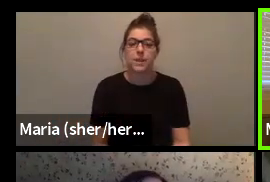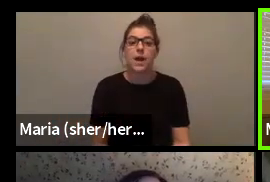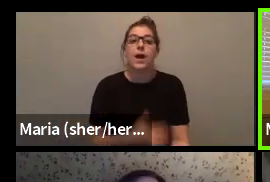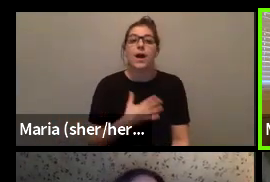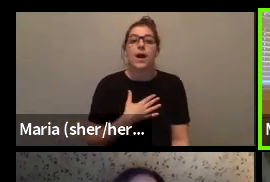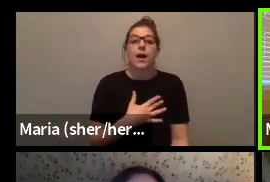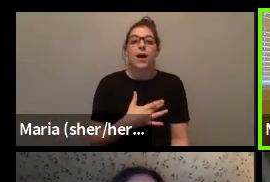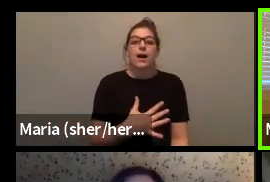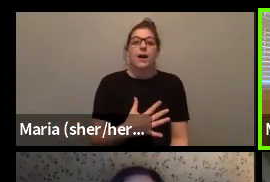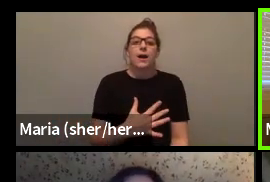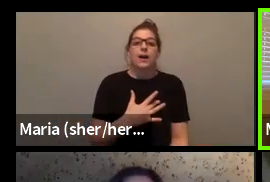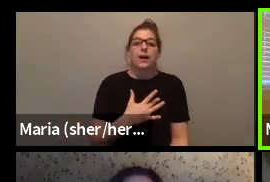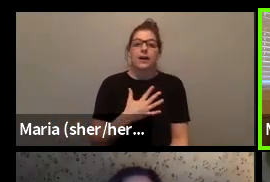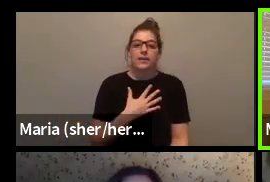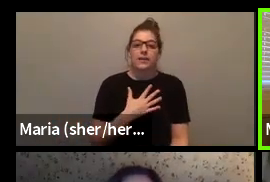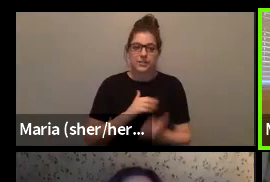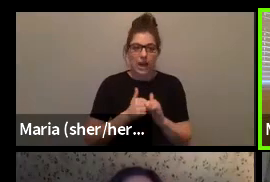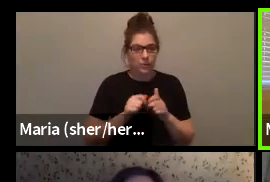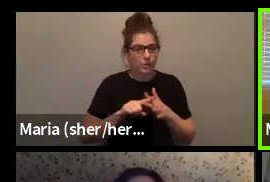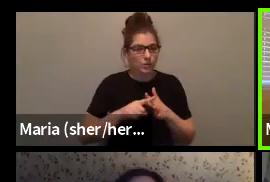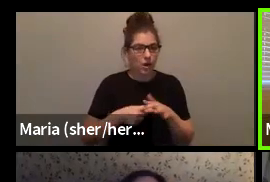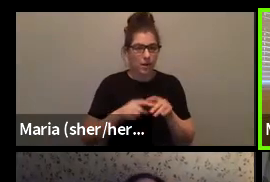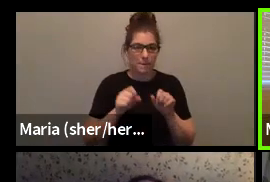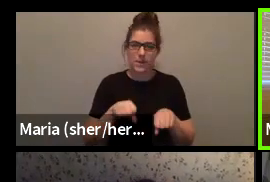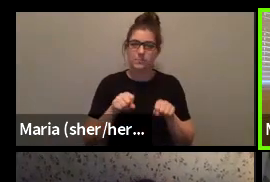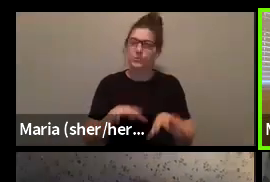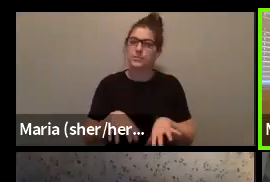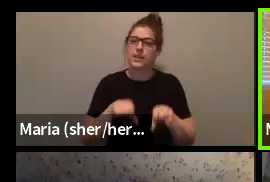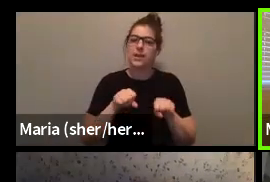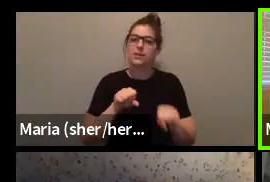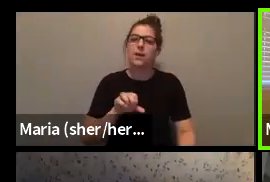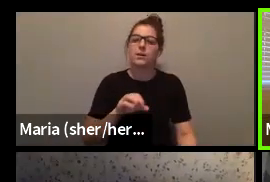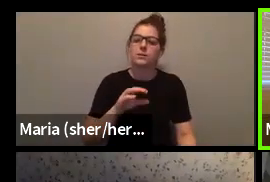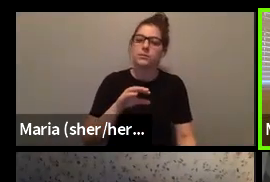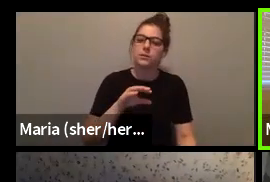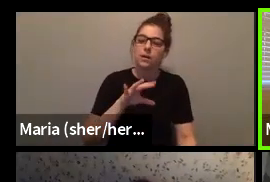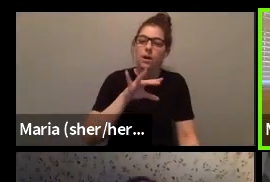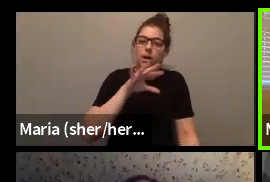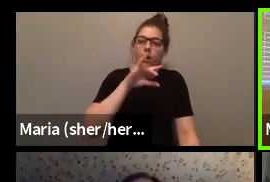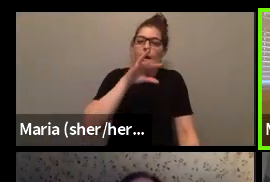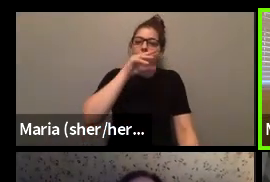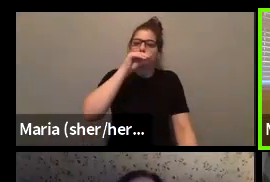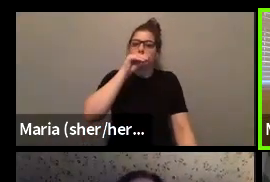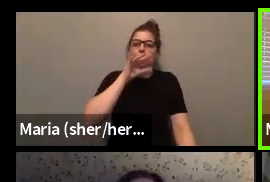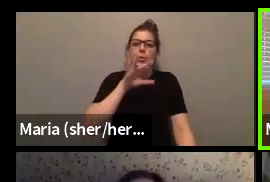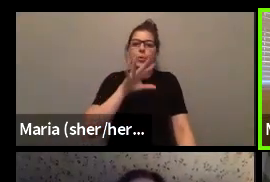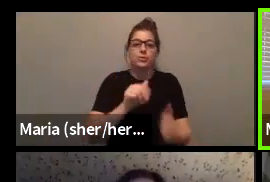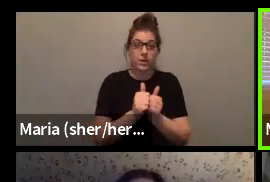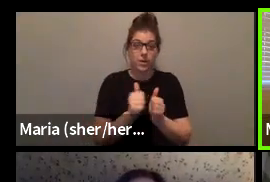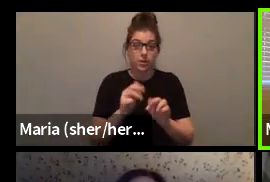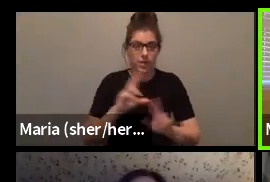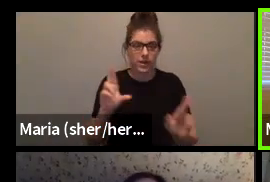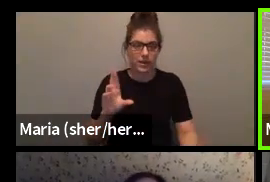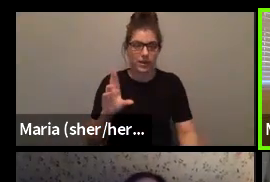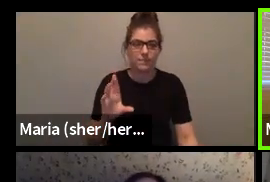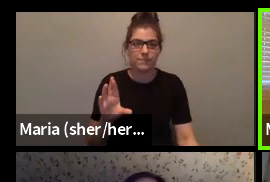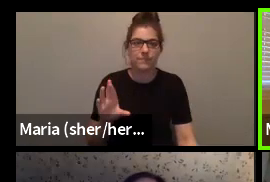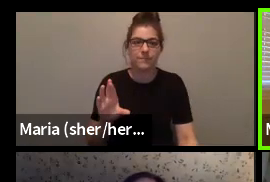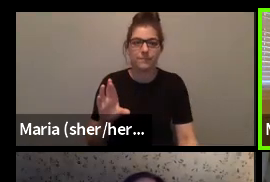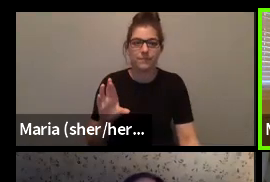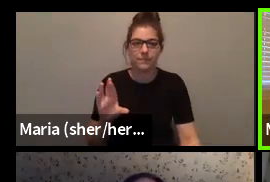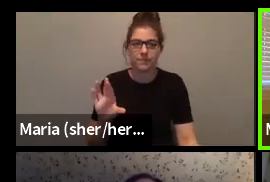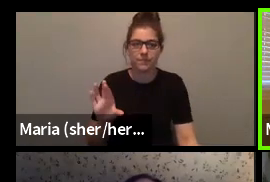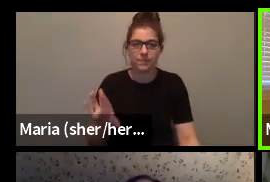Just the way we started, is it possible we could take a deep breath in and out together? Here we go, y'all.